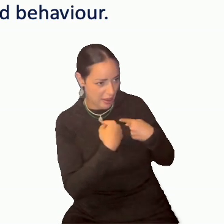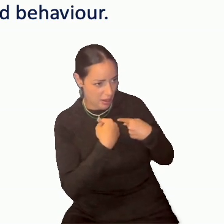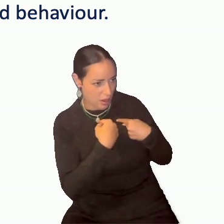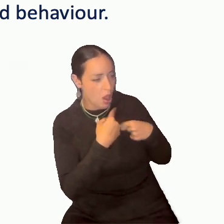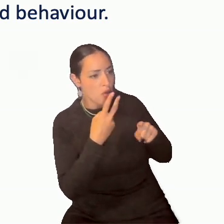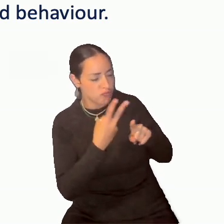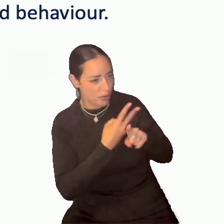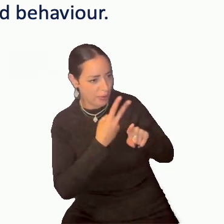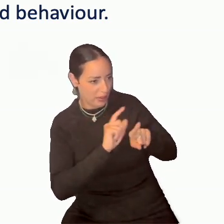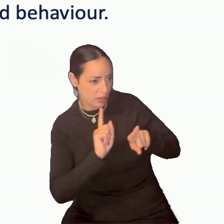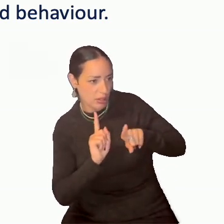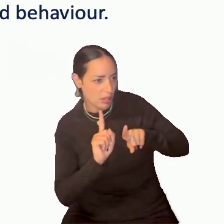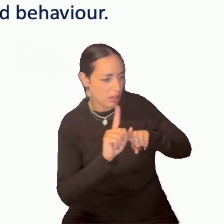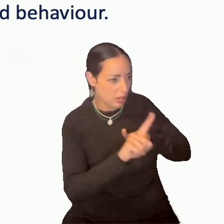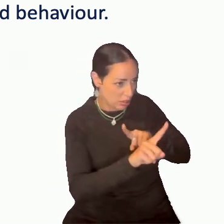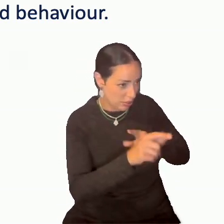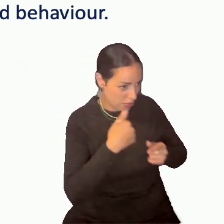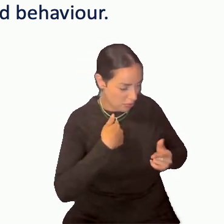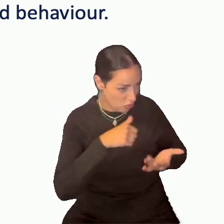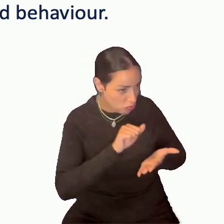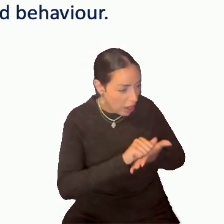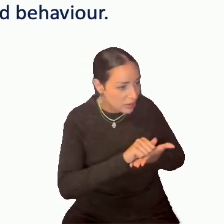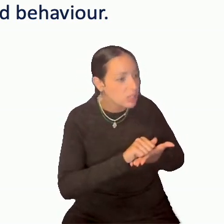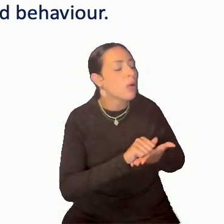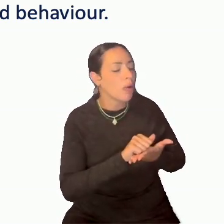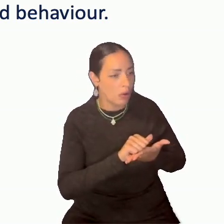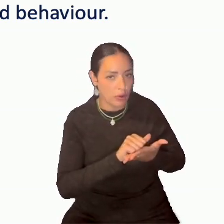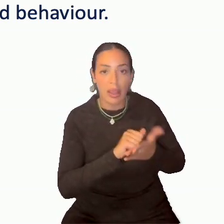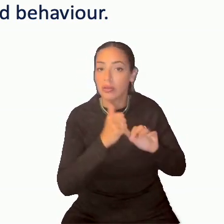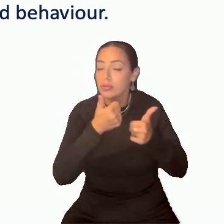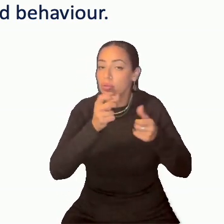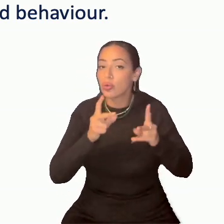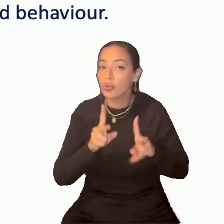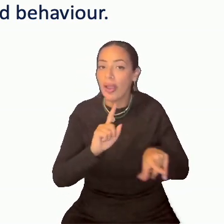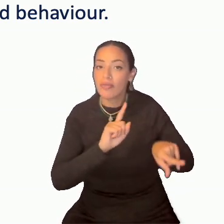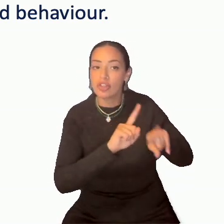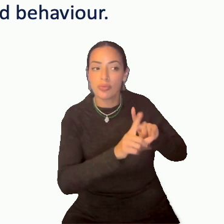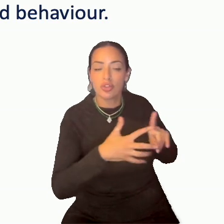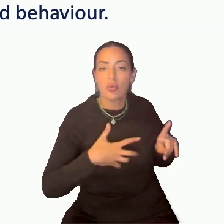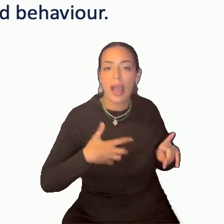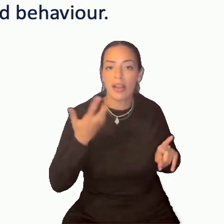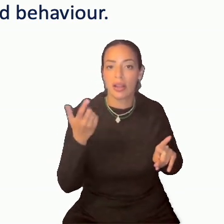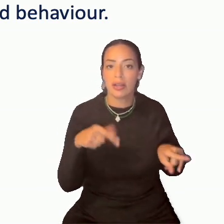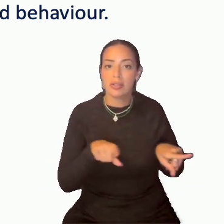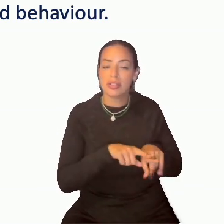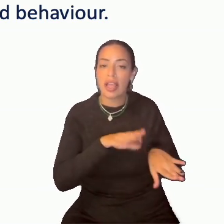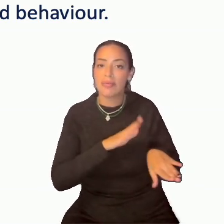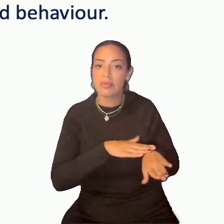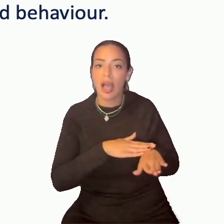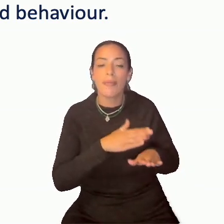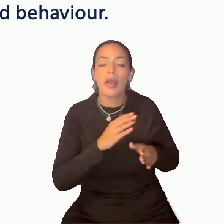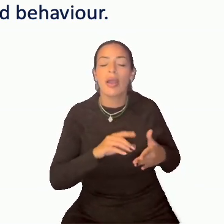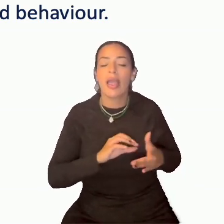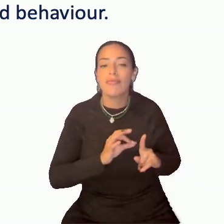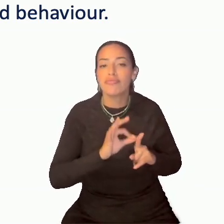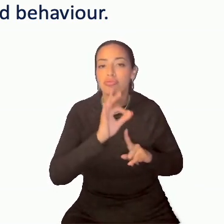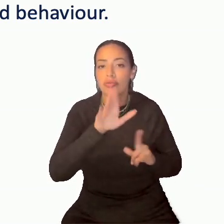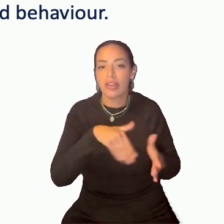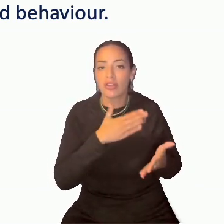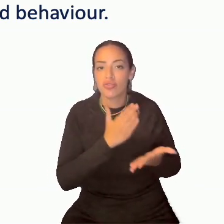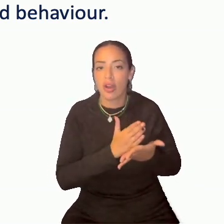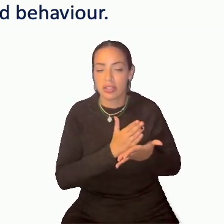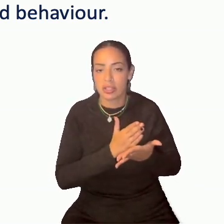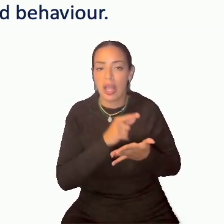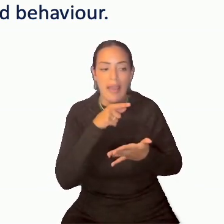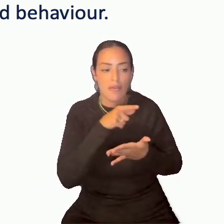them the opportunity to correct this information can be a good way of responding to anger and at the same time building trust and increasing a sense of